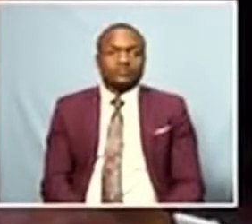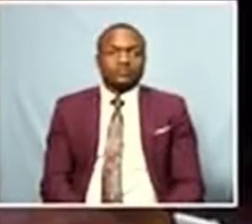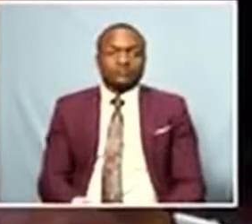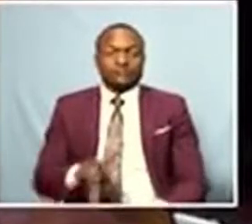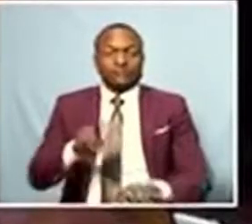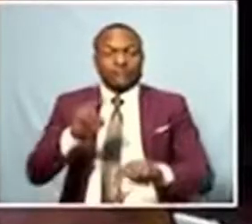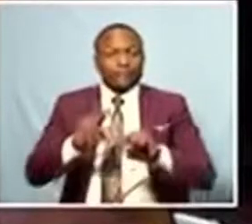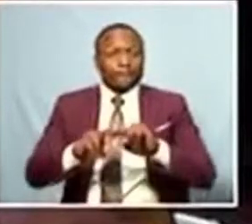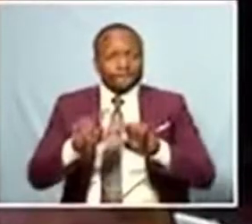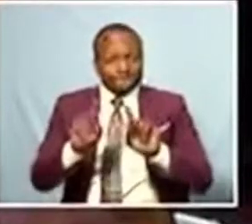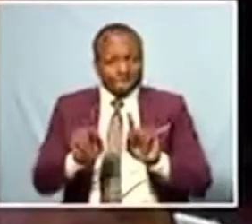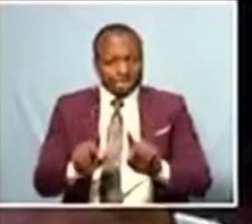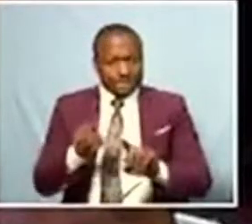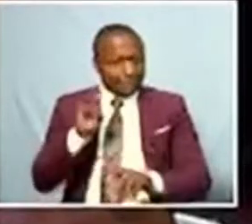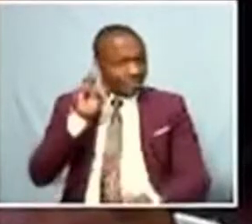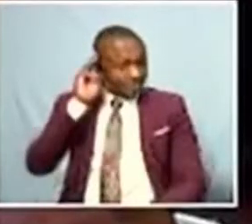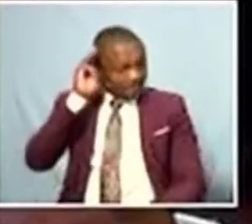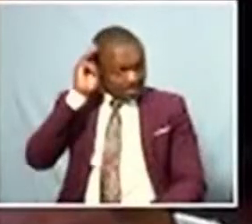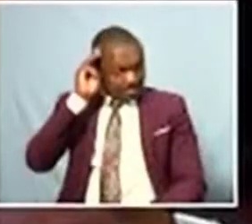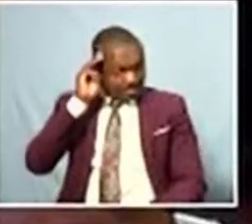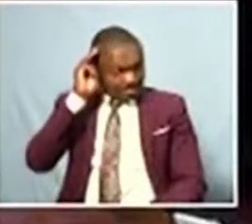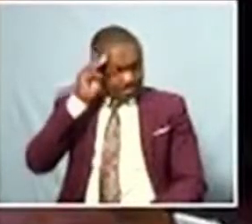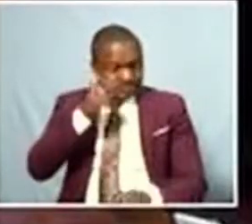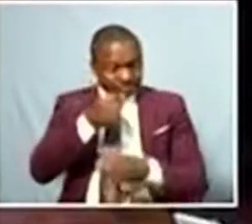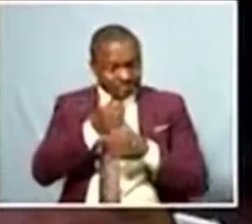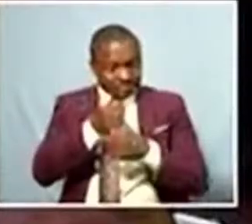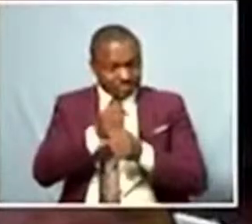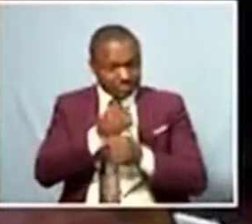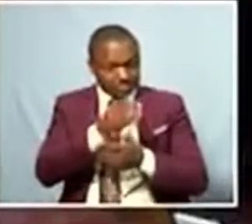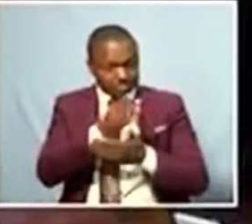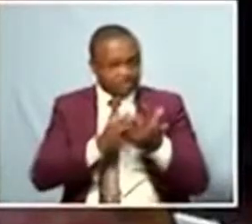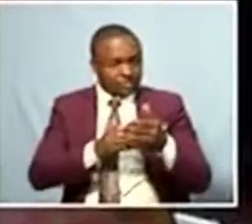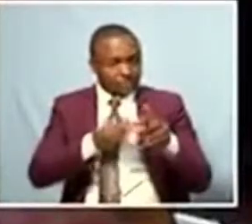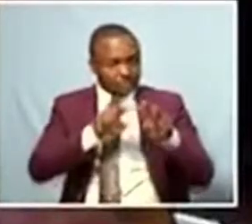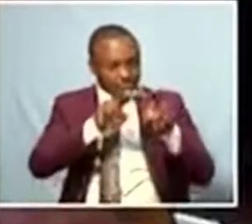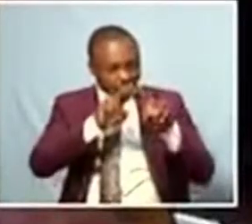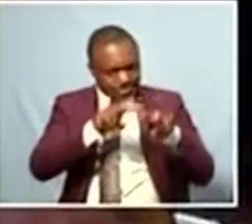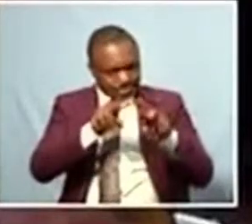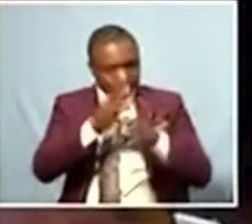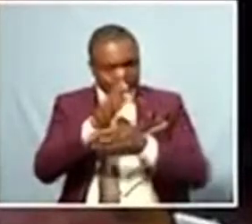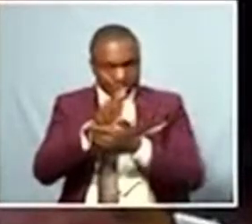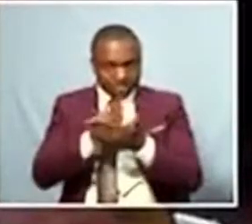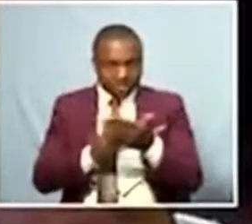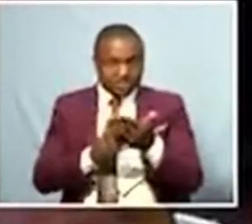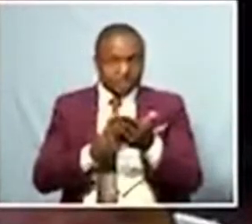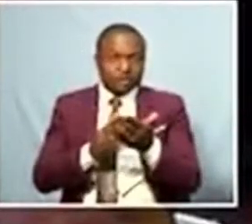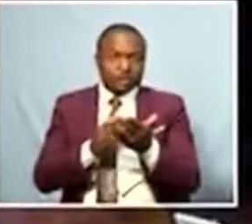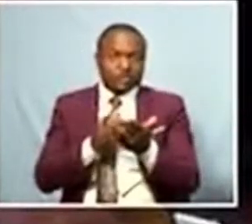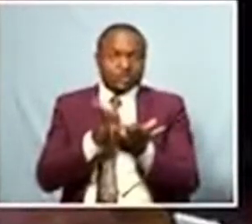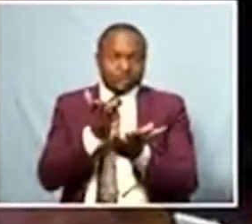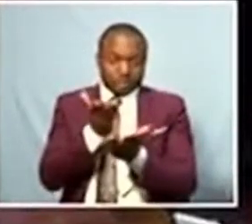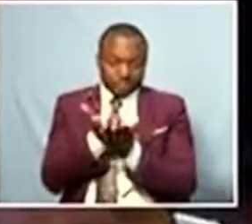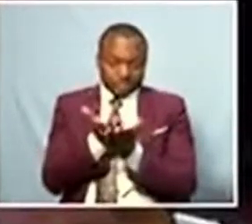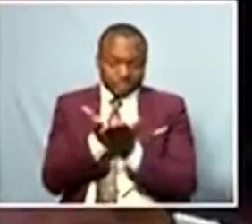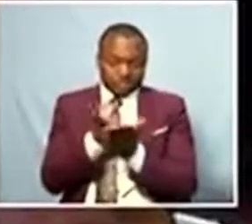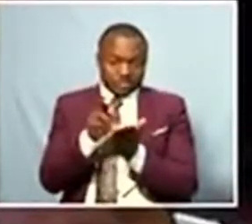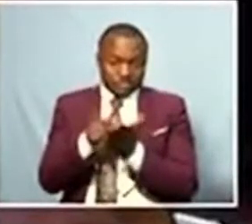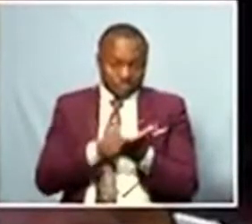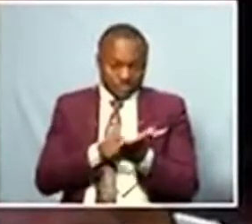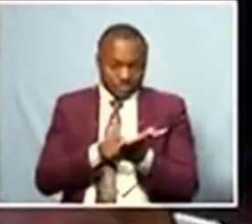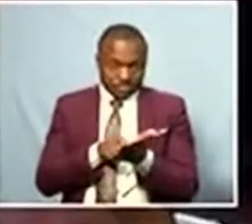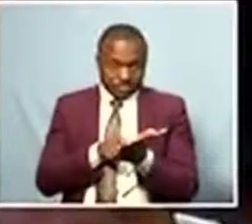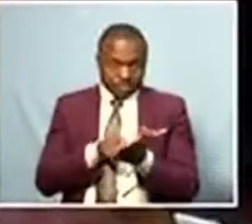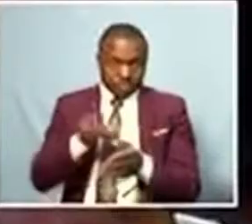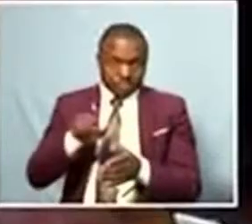Honorable Chairperson, the Ministry has made some observations on some of the provisions of the bill that may require some